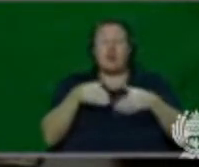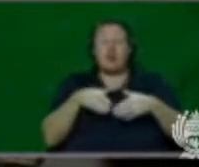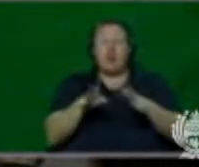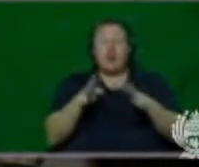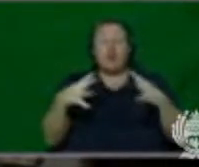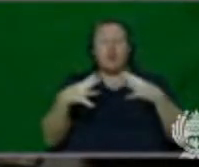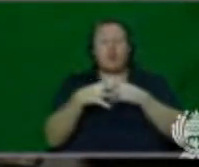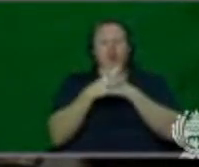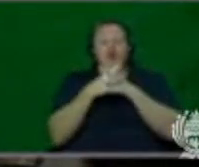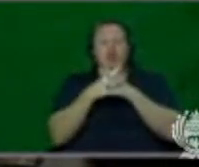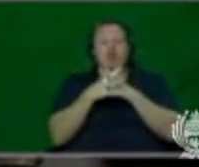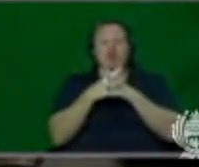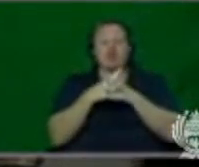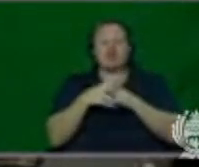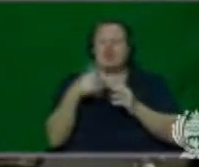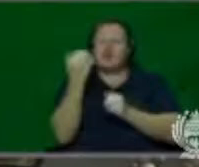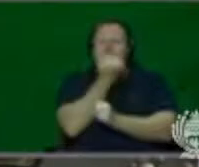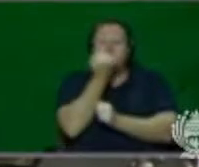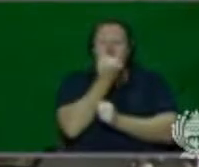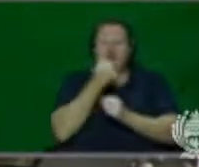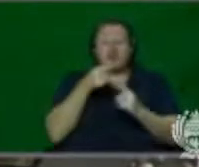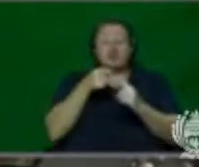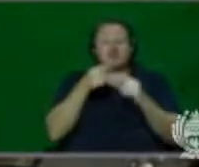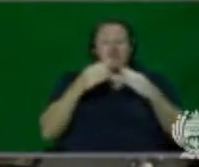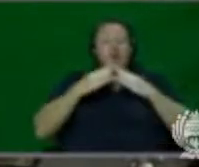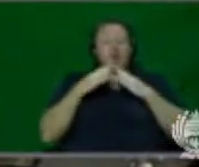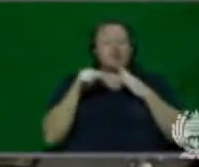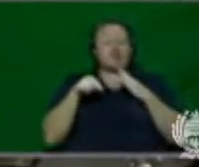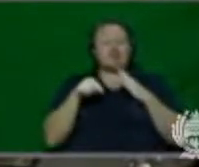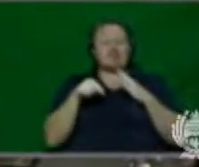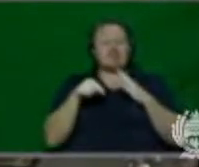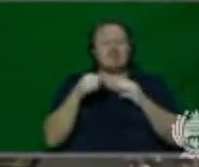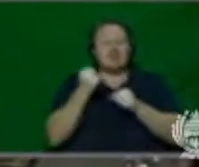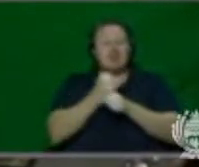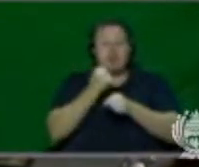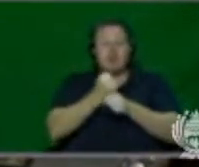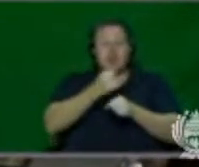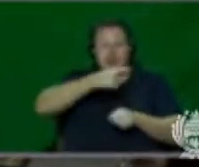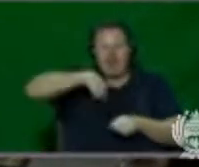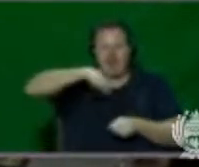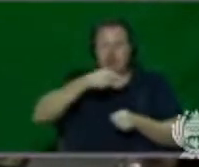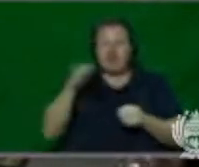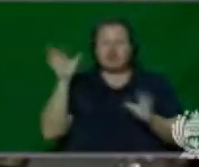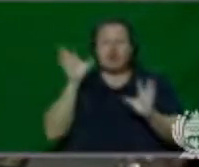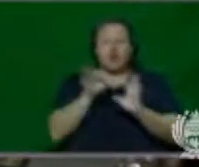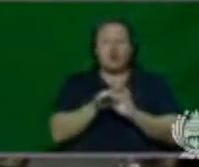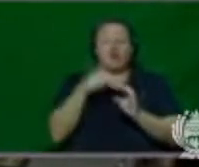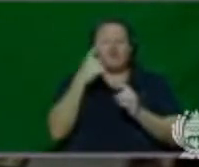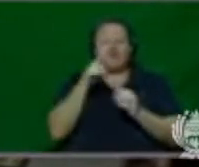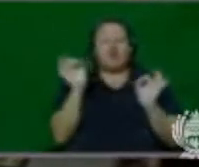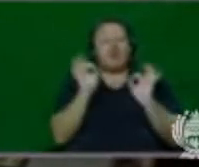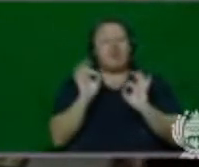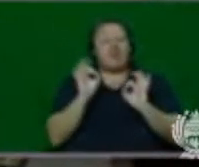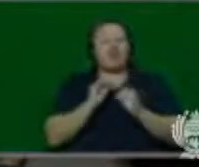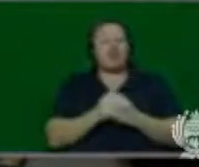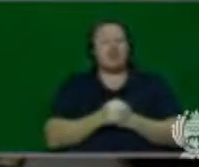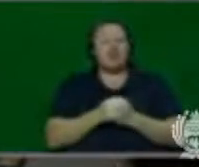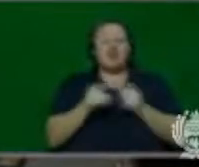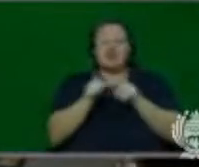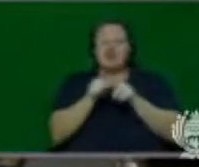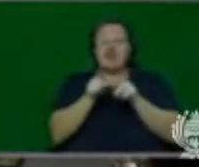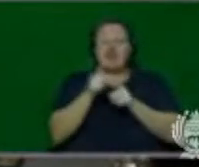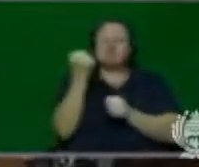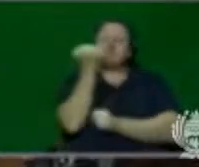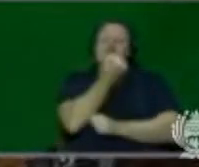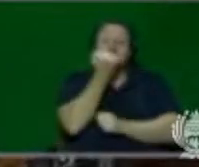for him to apologize to this House for making us come here for nothing, and must also apologize to the